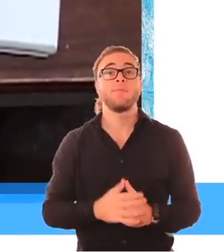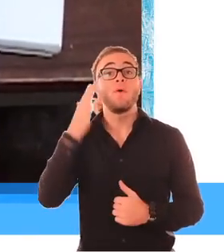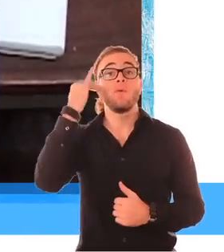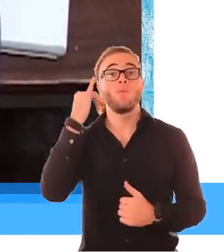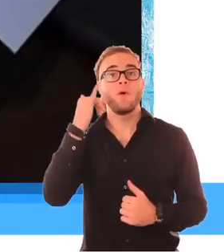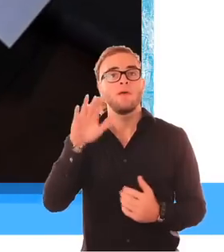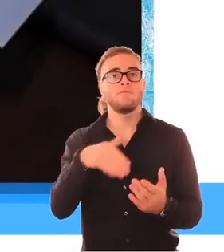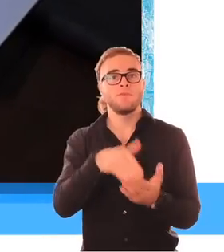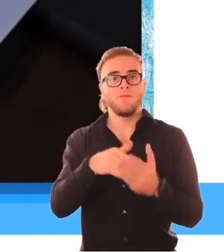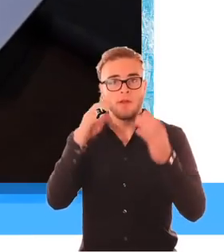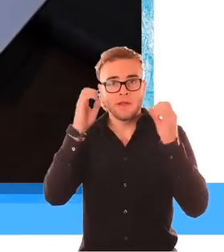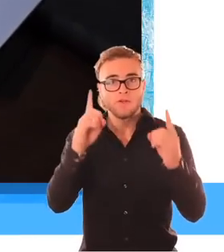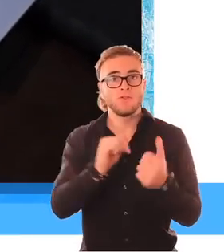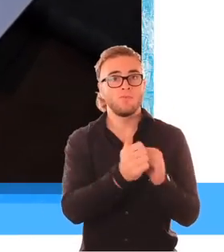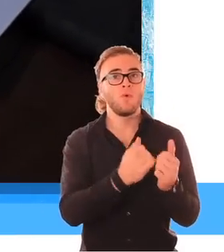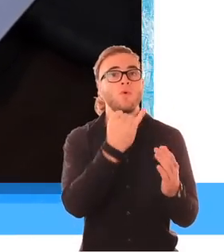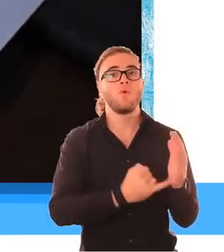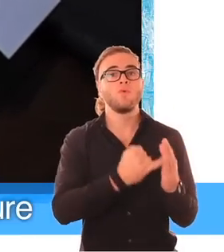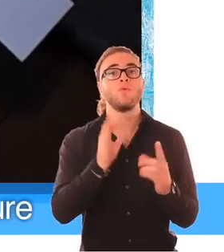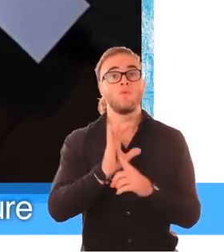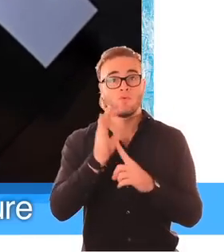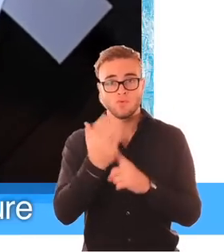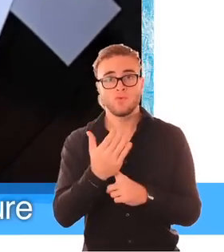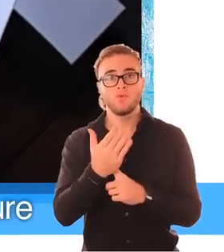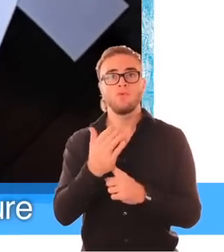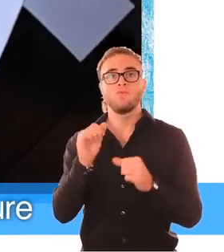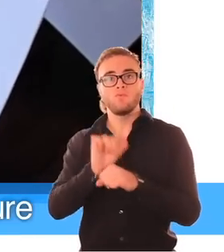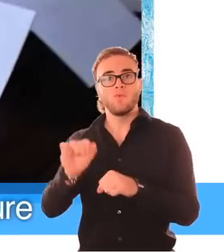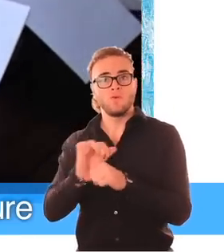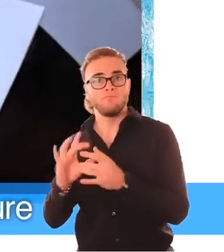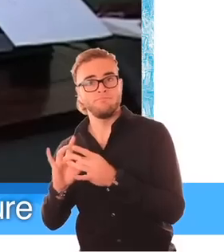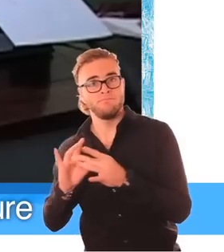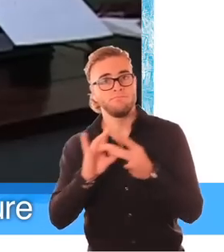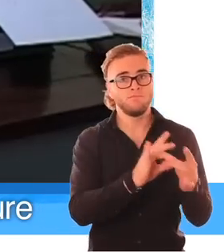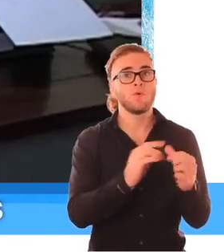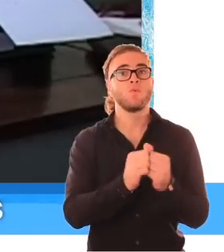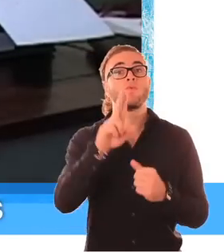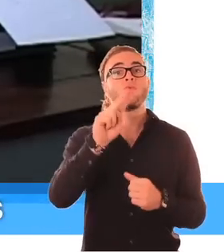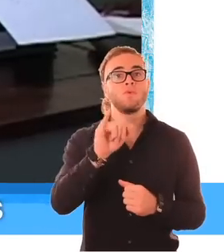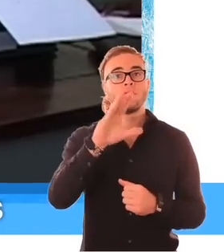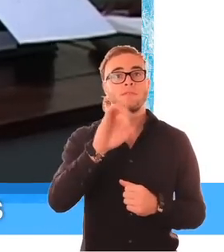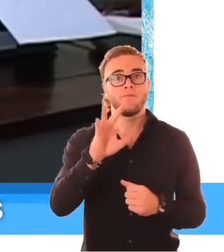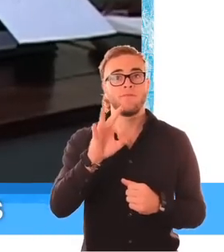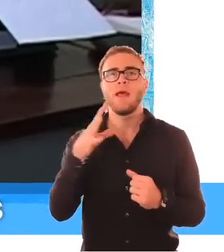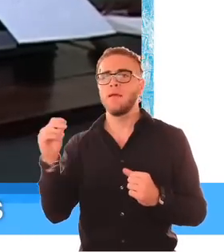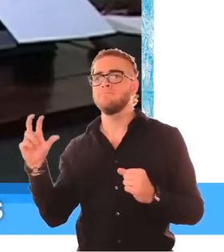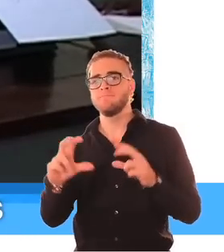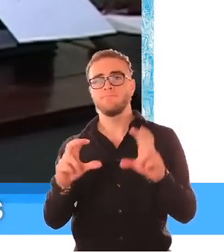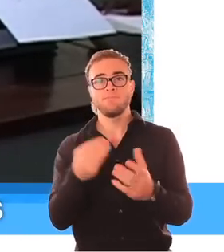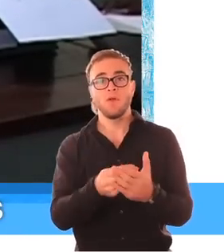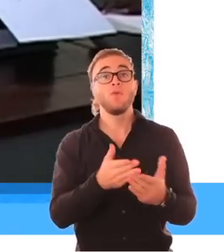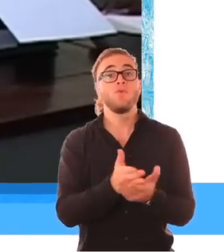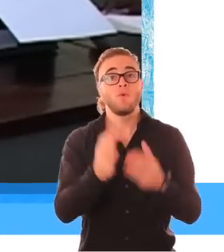peers. That's because the Ministry of Education, Sports, Arts and Culture, together with UNICEF and donor partners through an